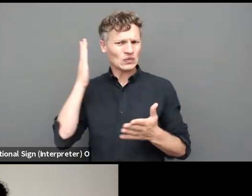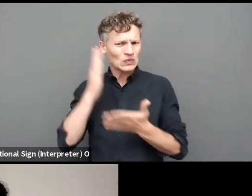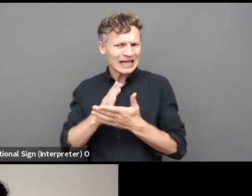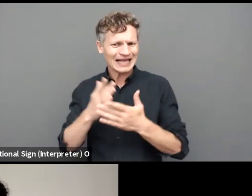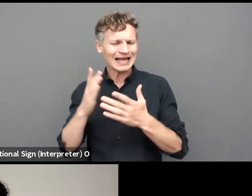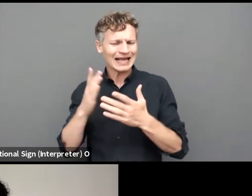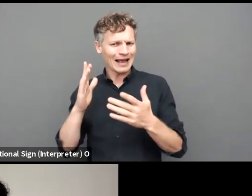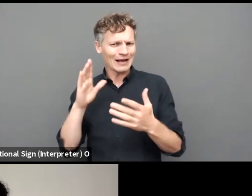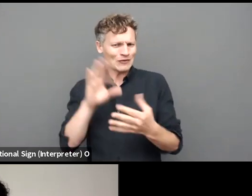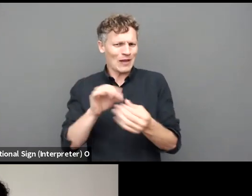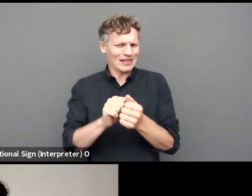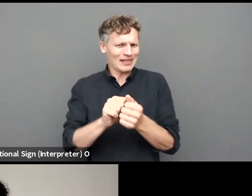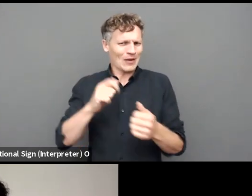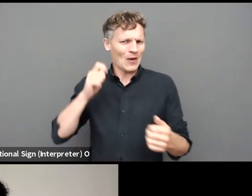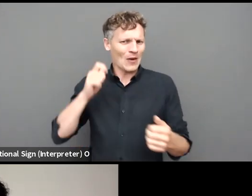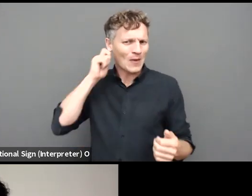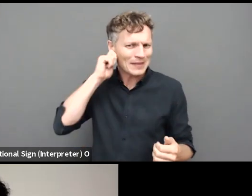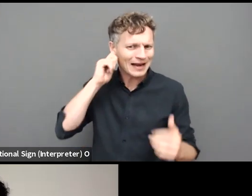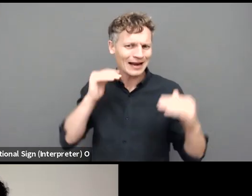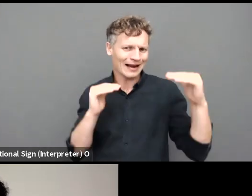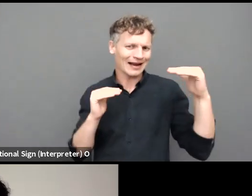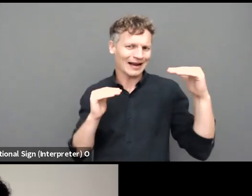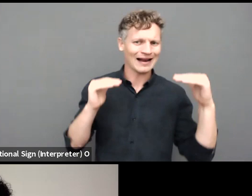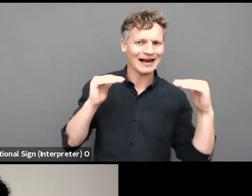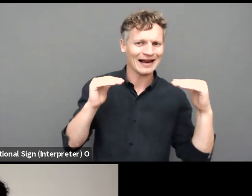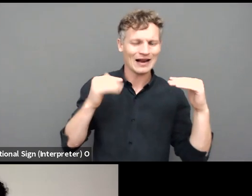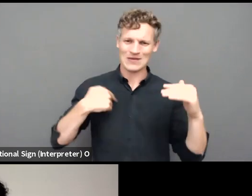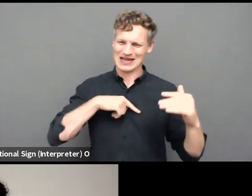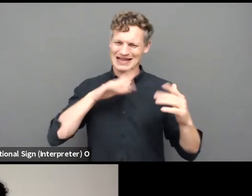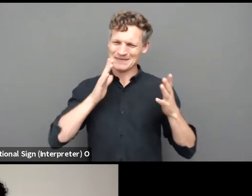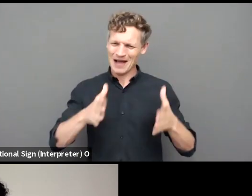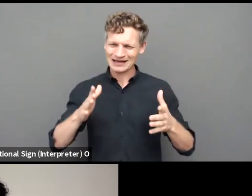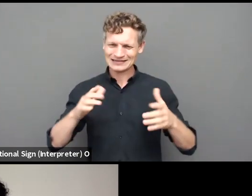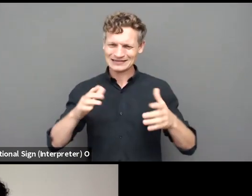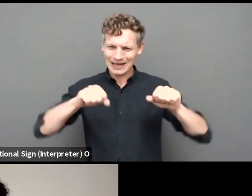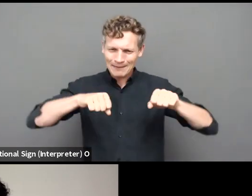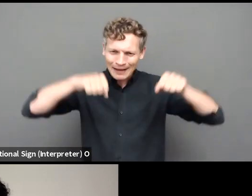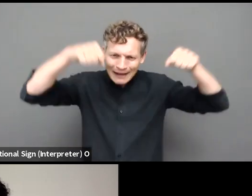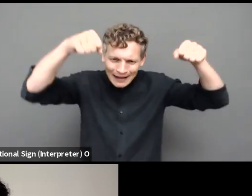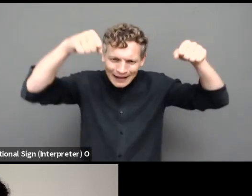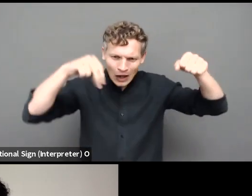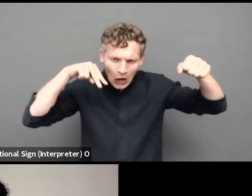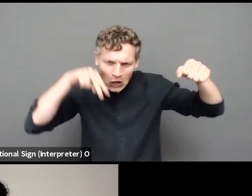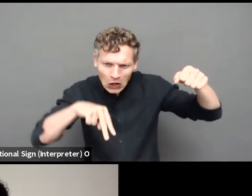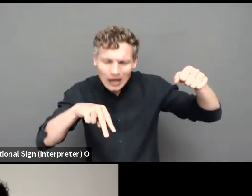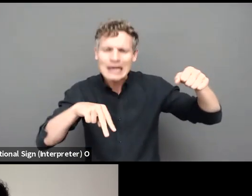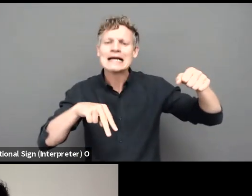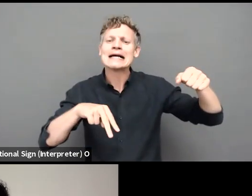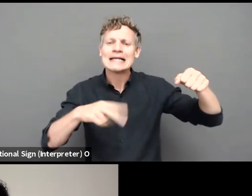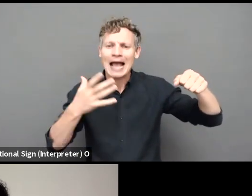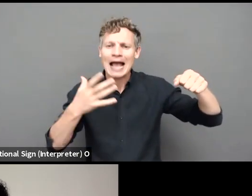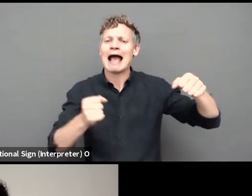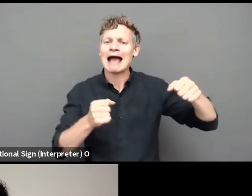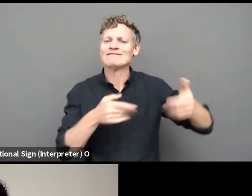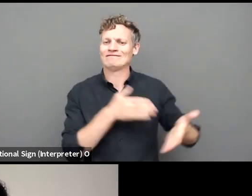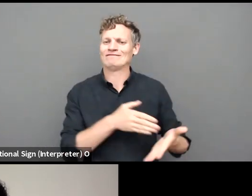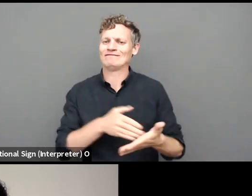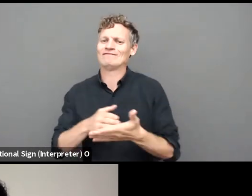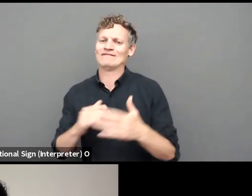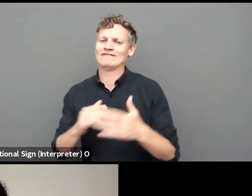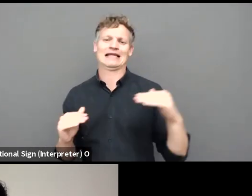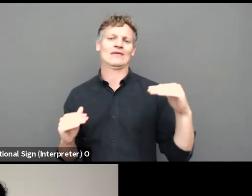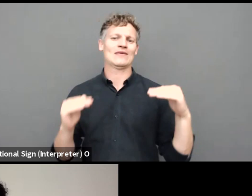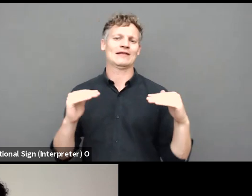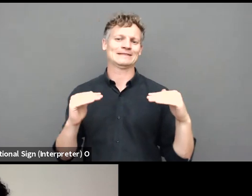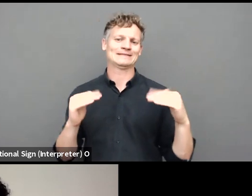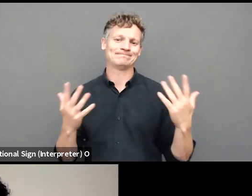these very under the surface obstacles to equality. Once we start doing all of those things, then I think we can